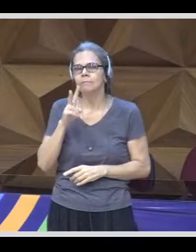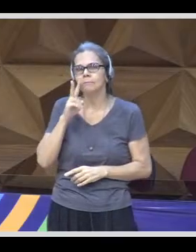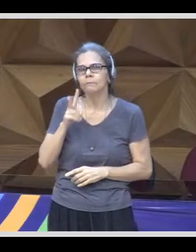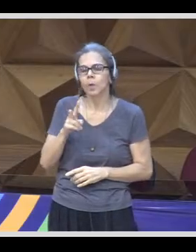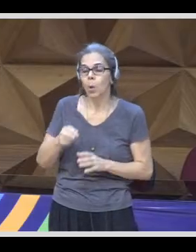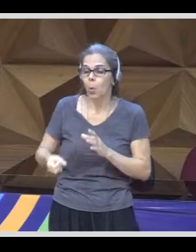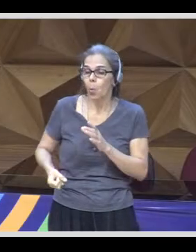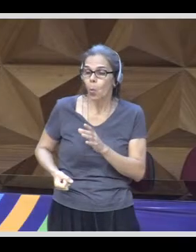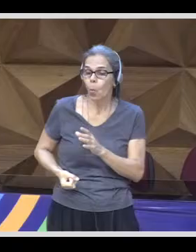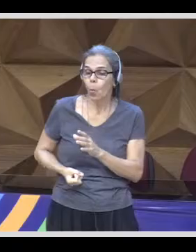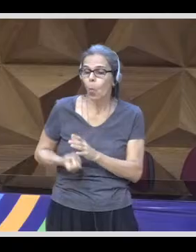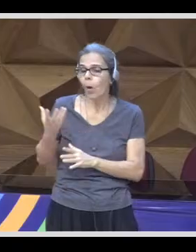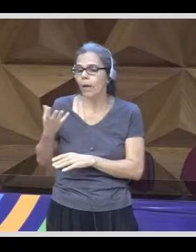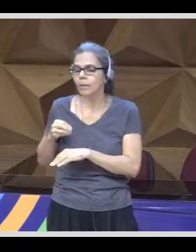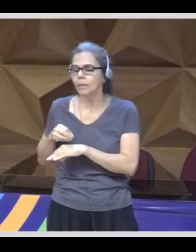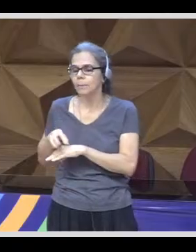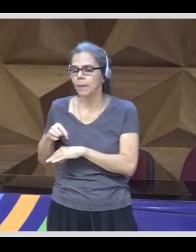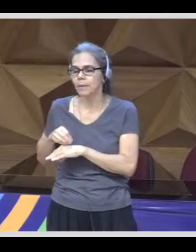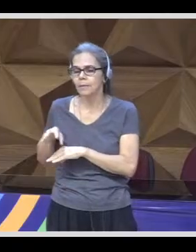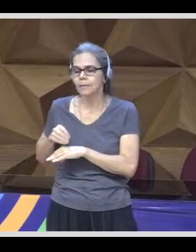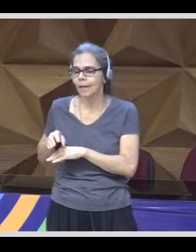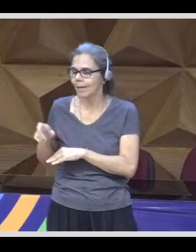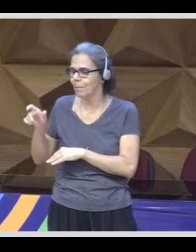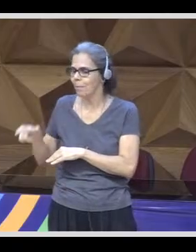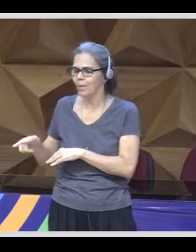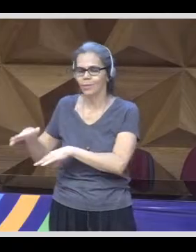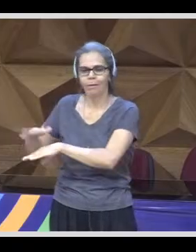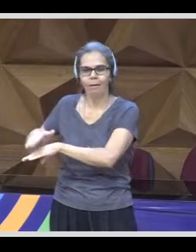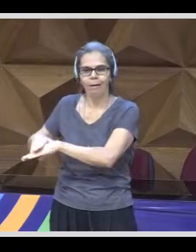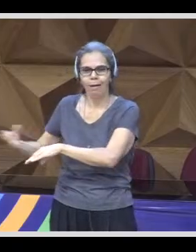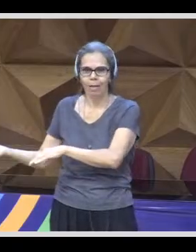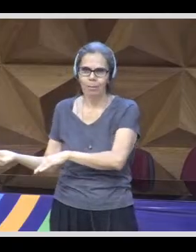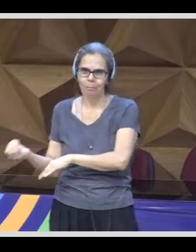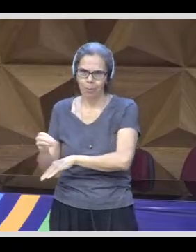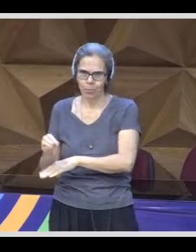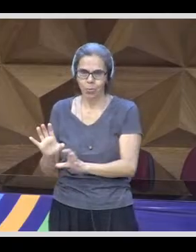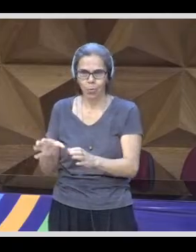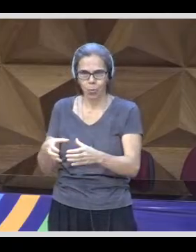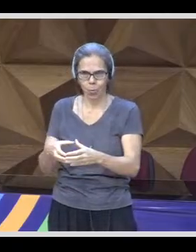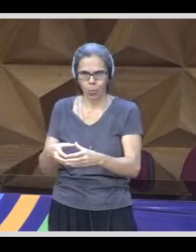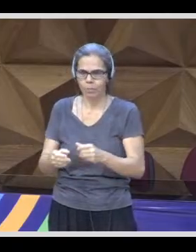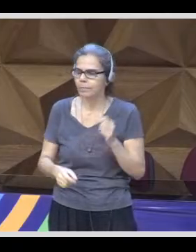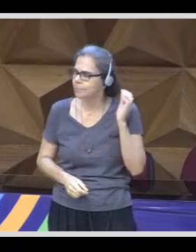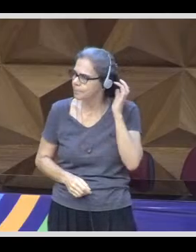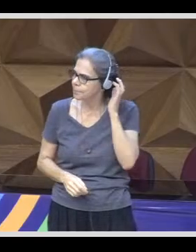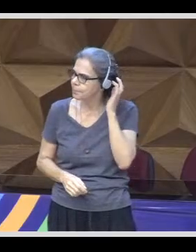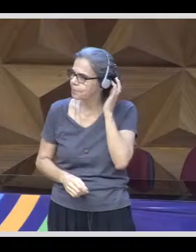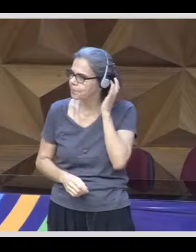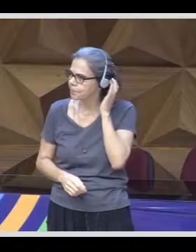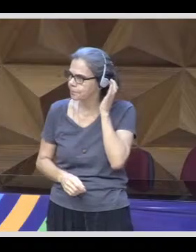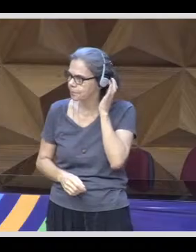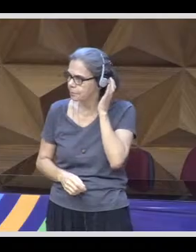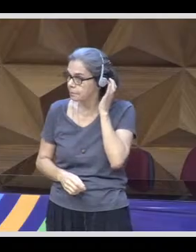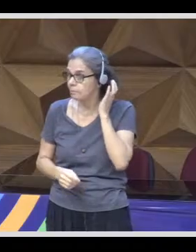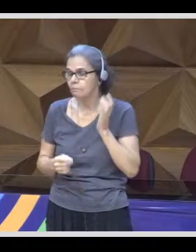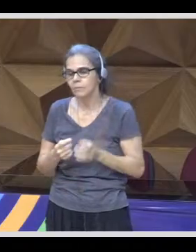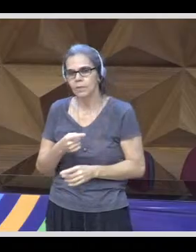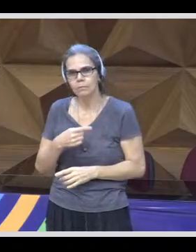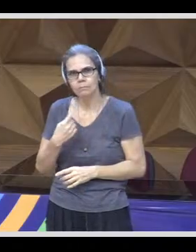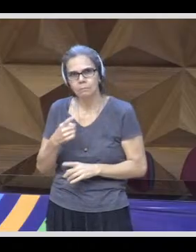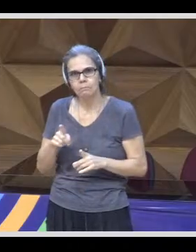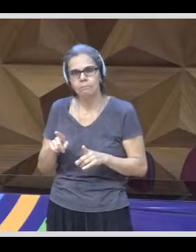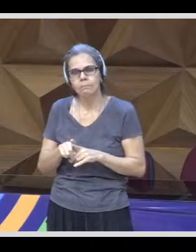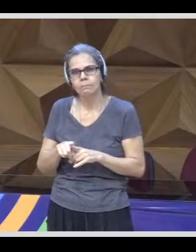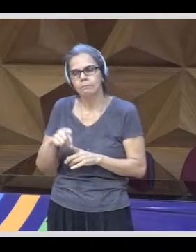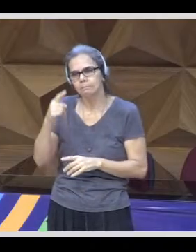shared. And also with centrality in the network and influenced by network. Centrality is a measure